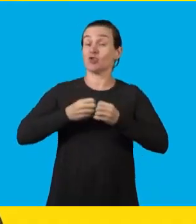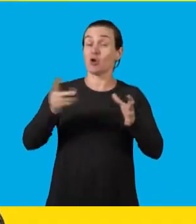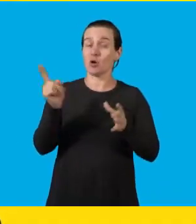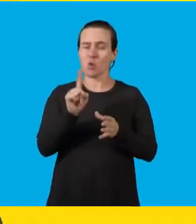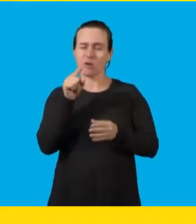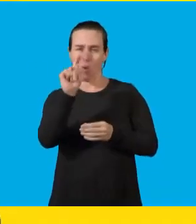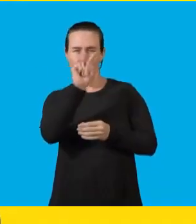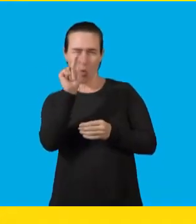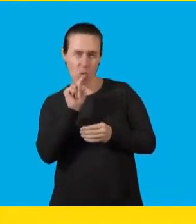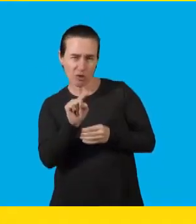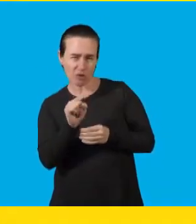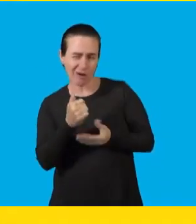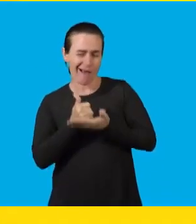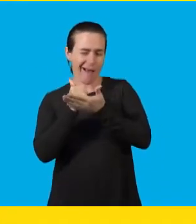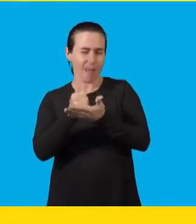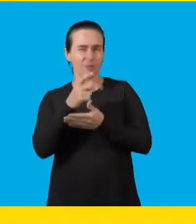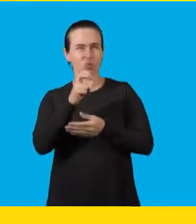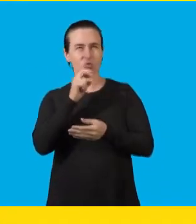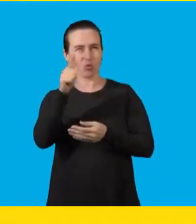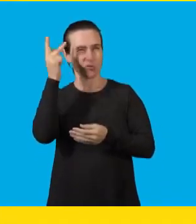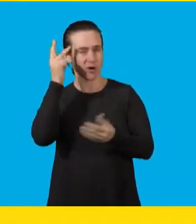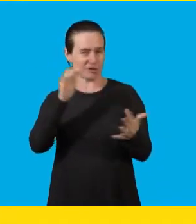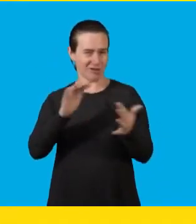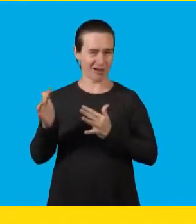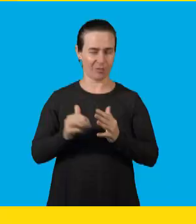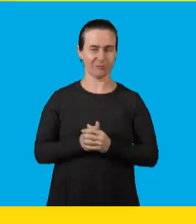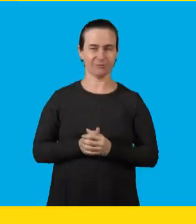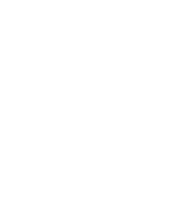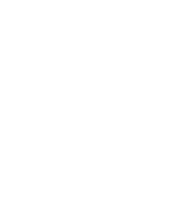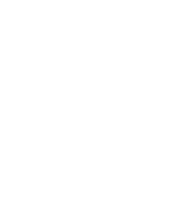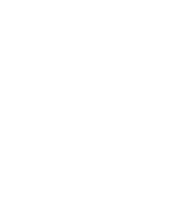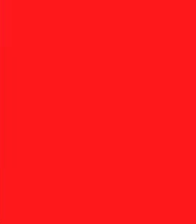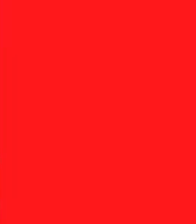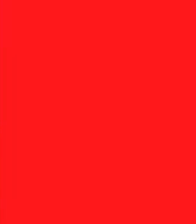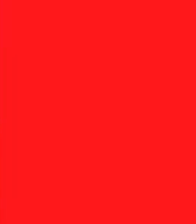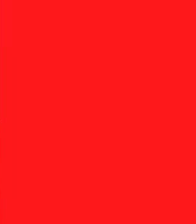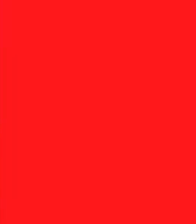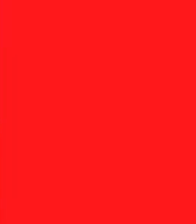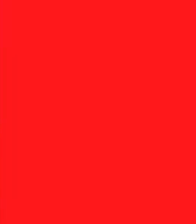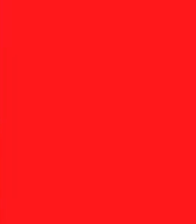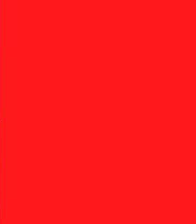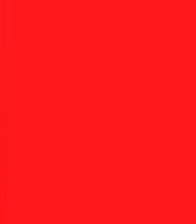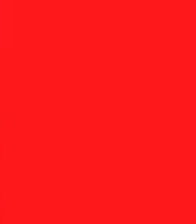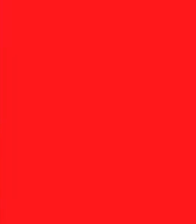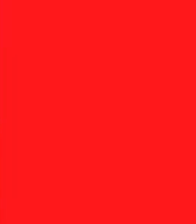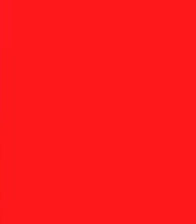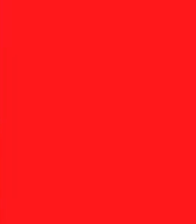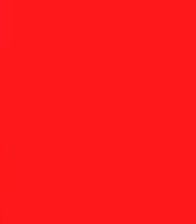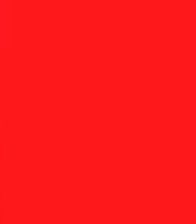specific questions to help you apply these skills.